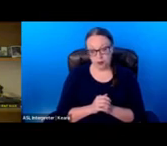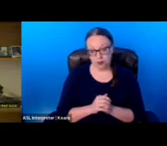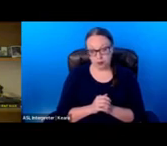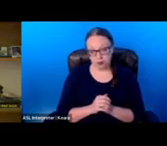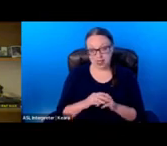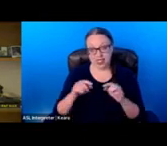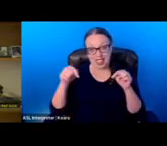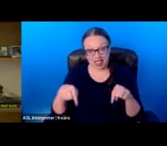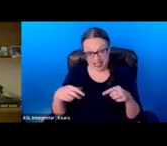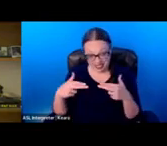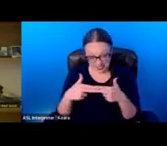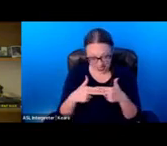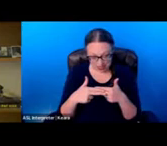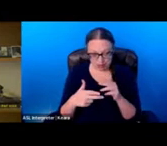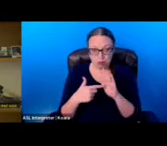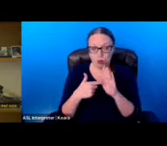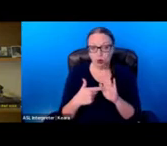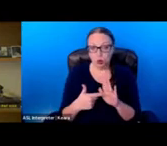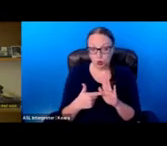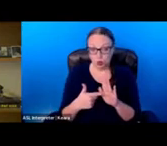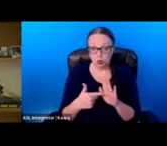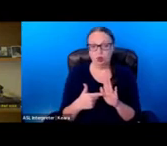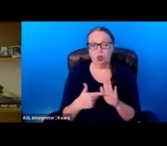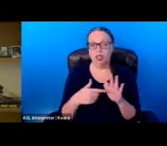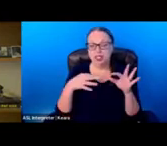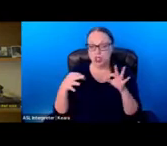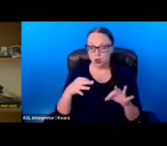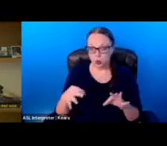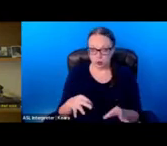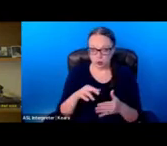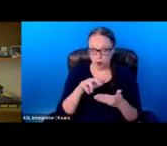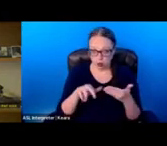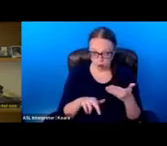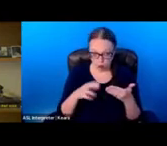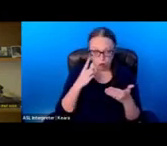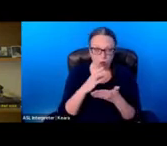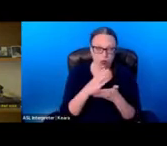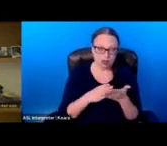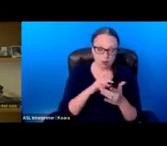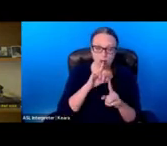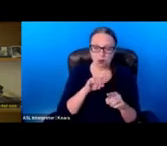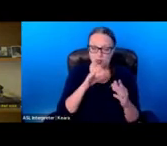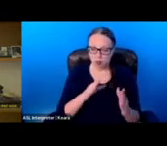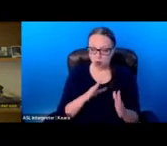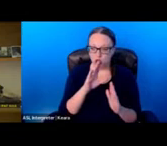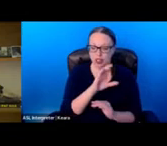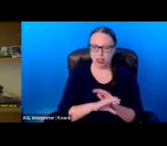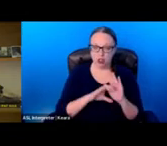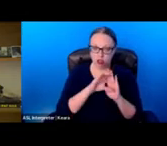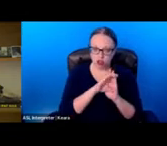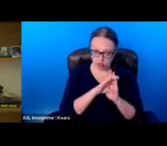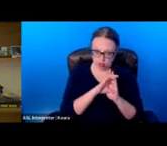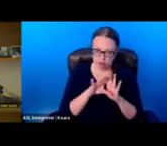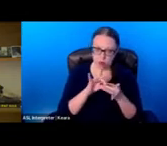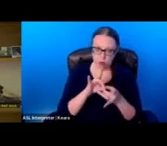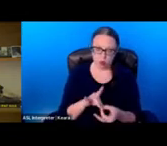This slide presents key descriptive findings on some of the respondent characteristics that were related